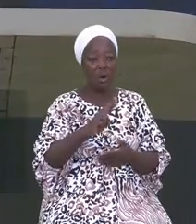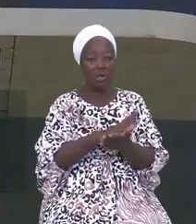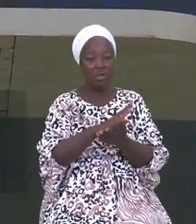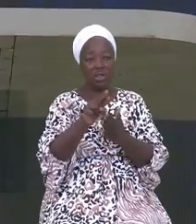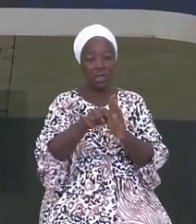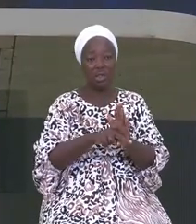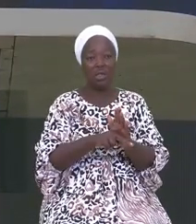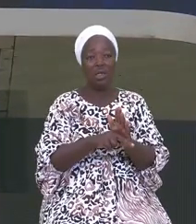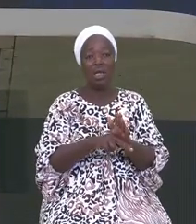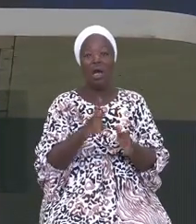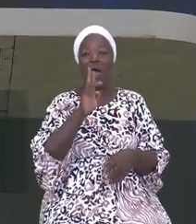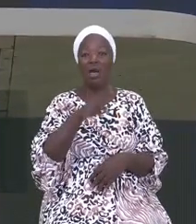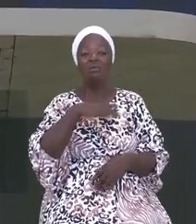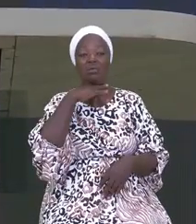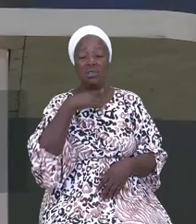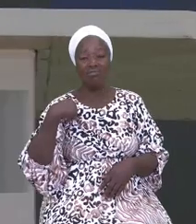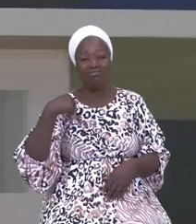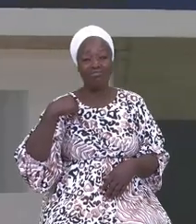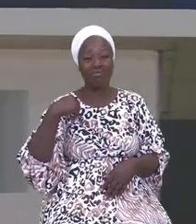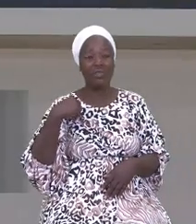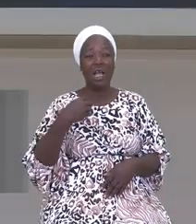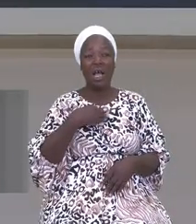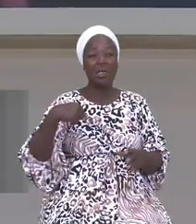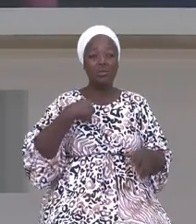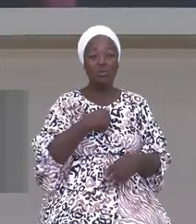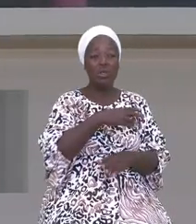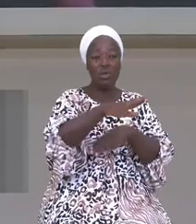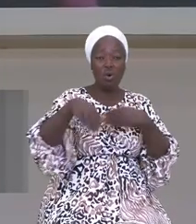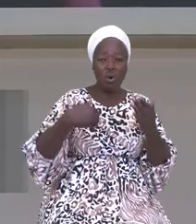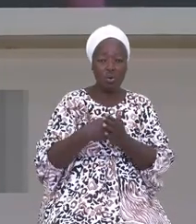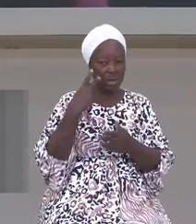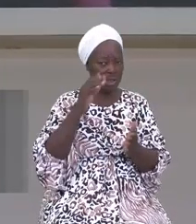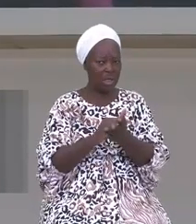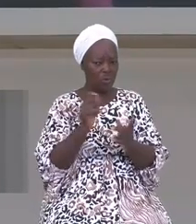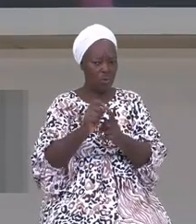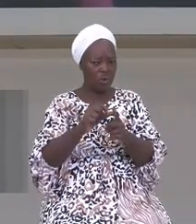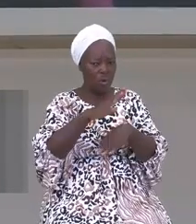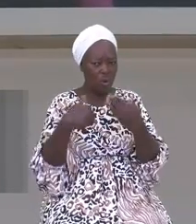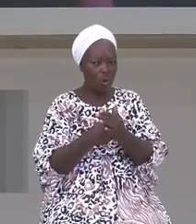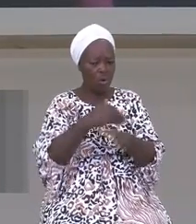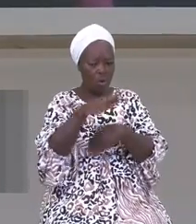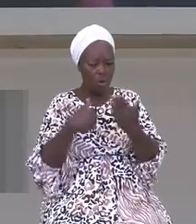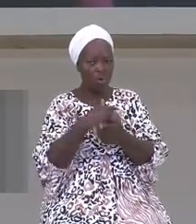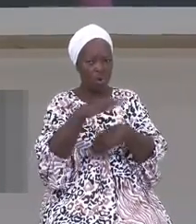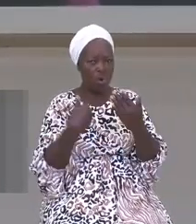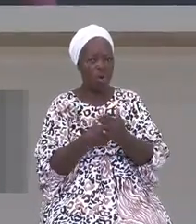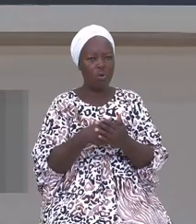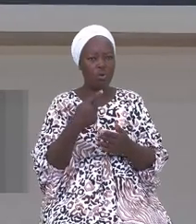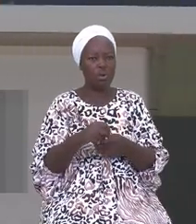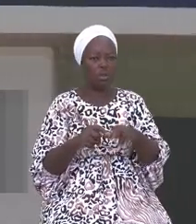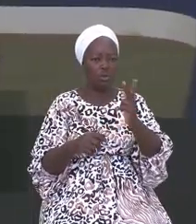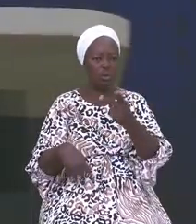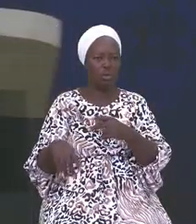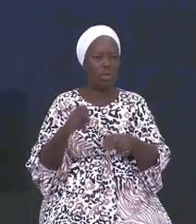are filthy rags. And we all, look at that, all the third time, and